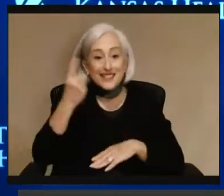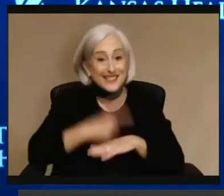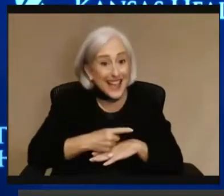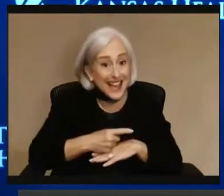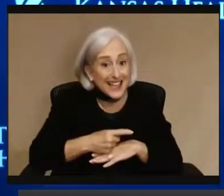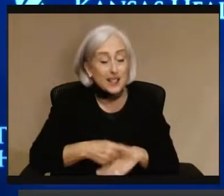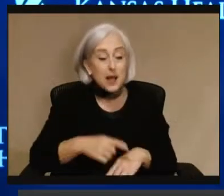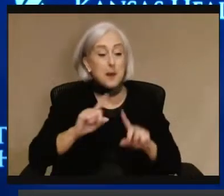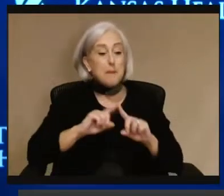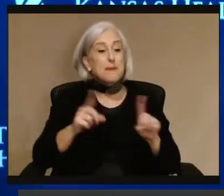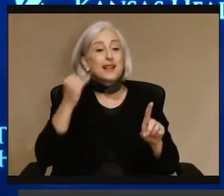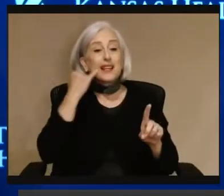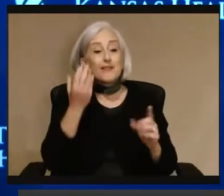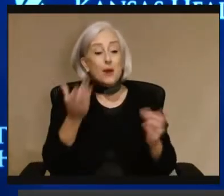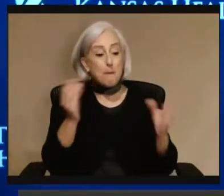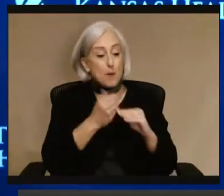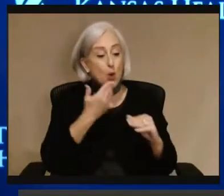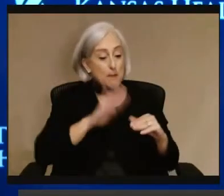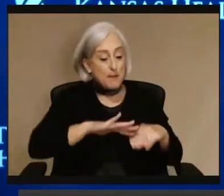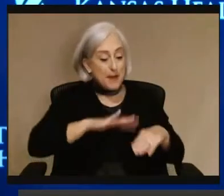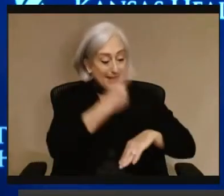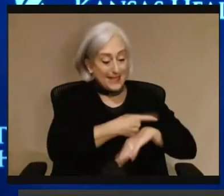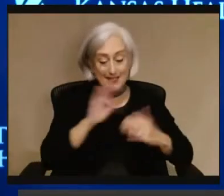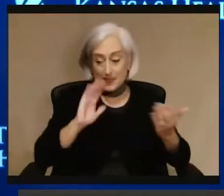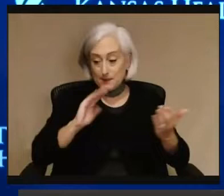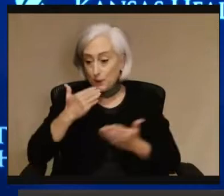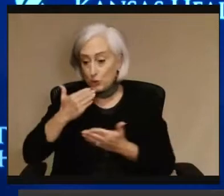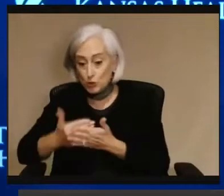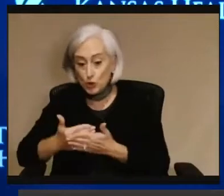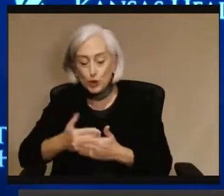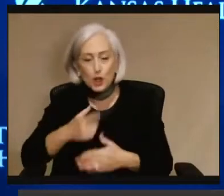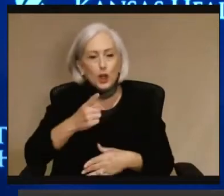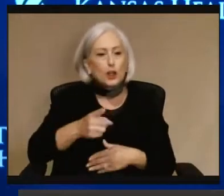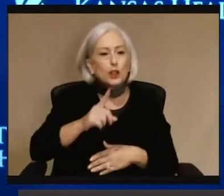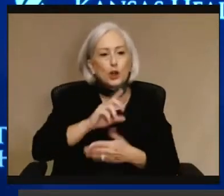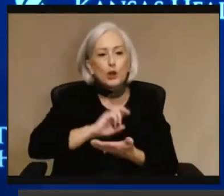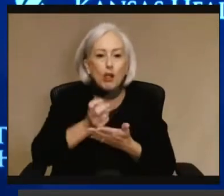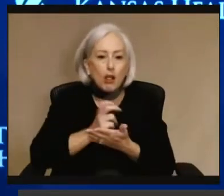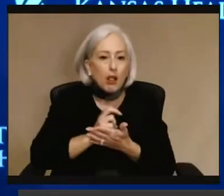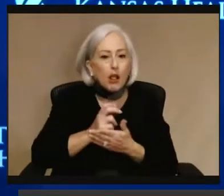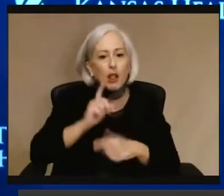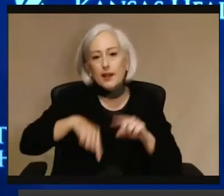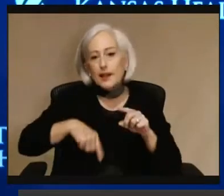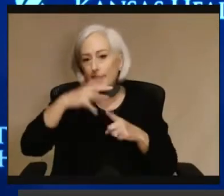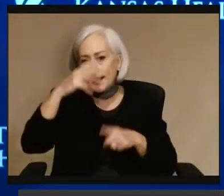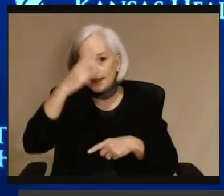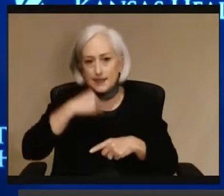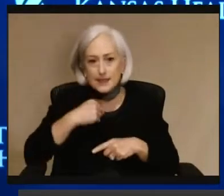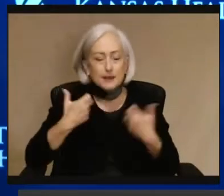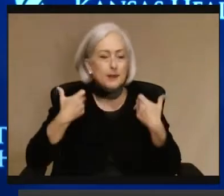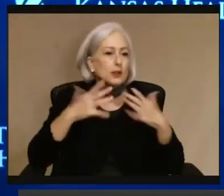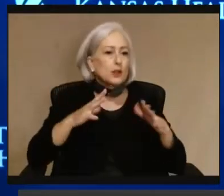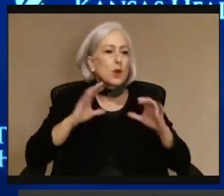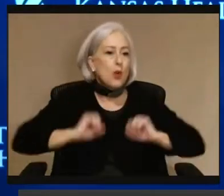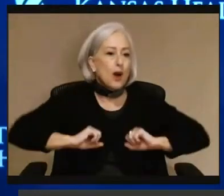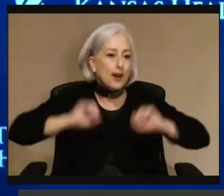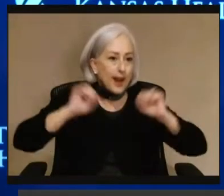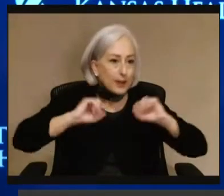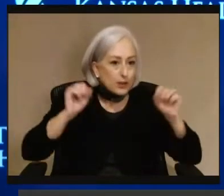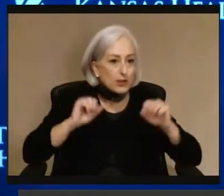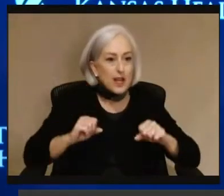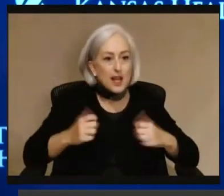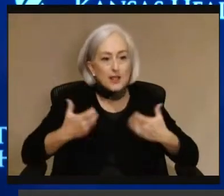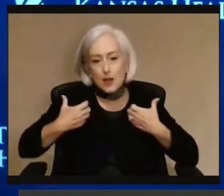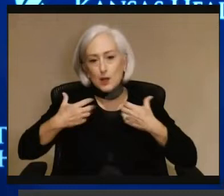you don't see the way to get out of bed, you're not sleeping, you don't feel like exercising, your work doesn't feel productive or meaningful, your